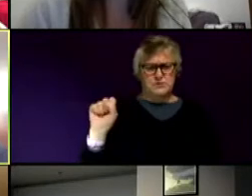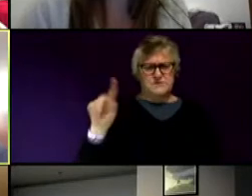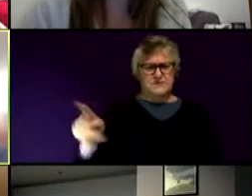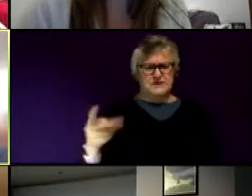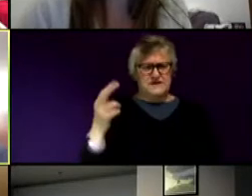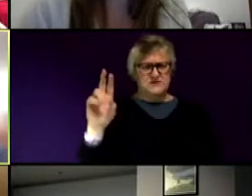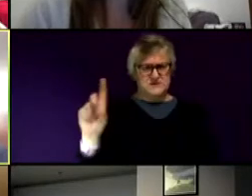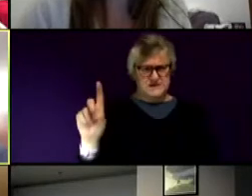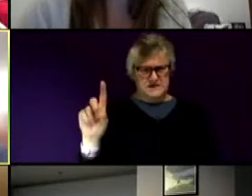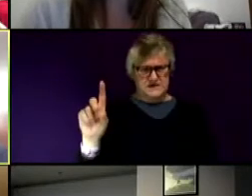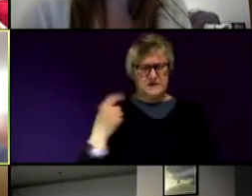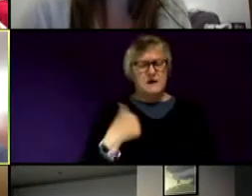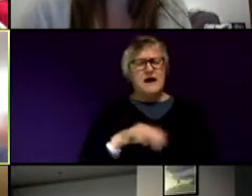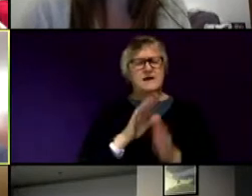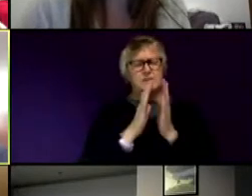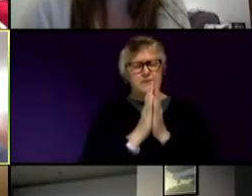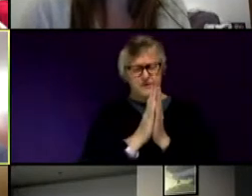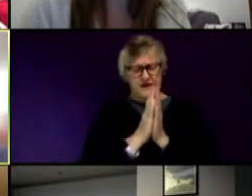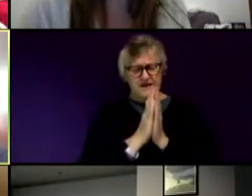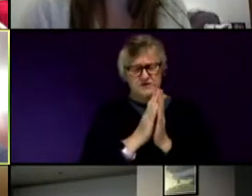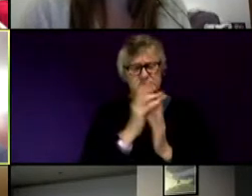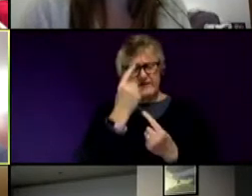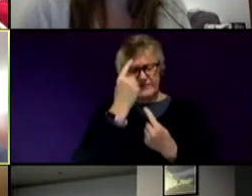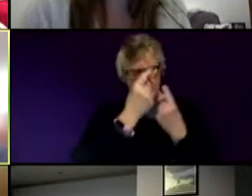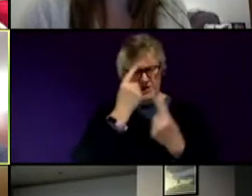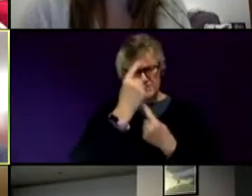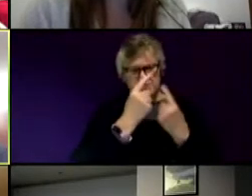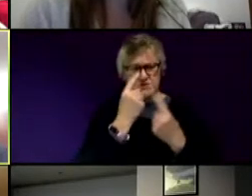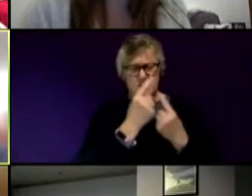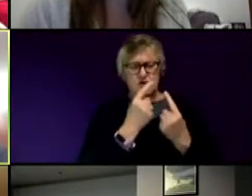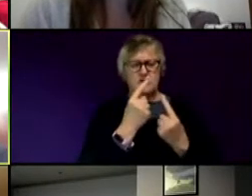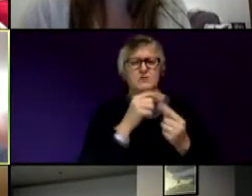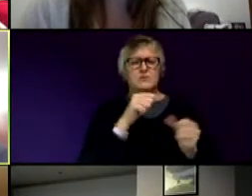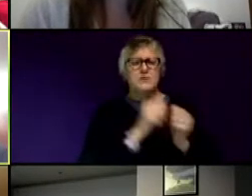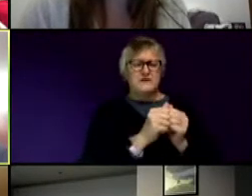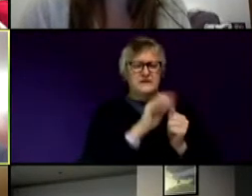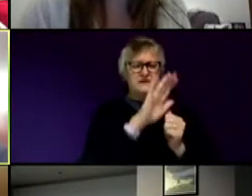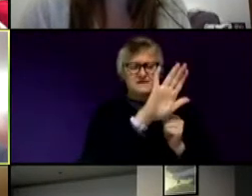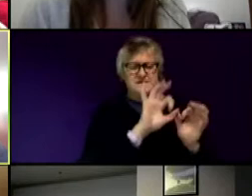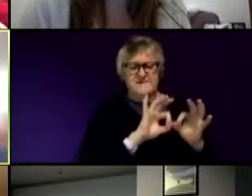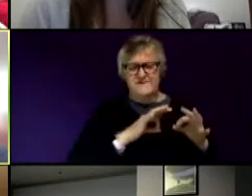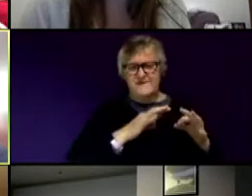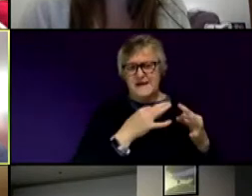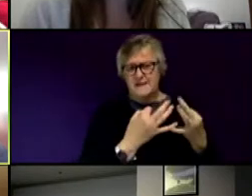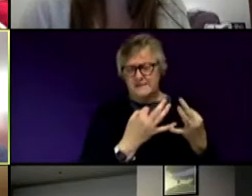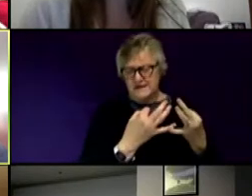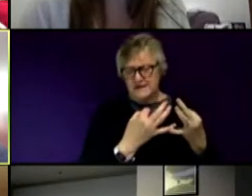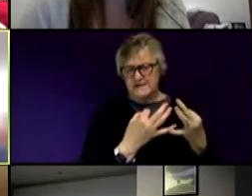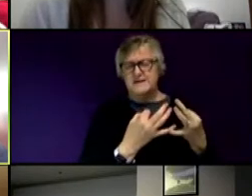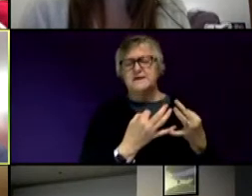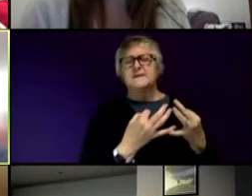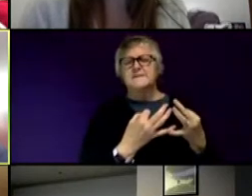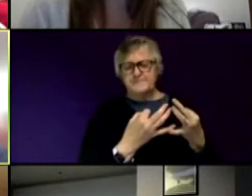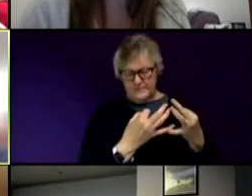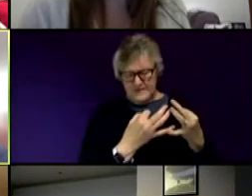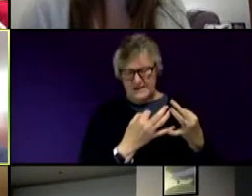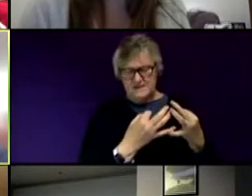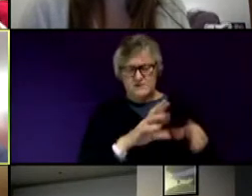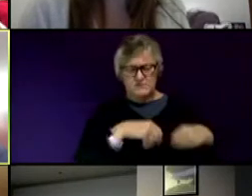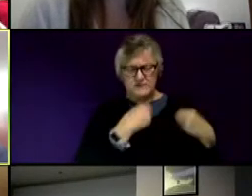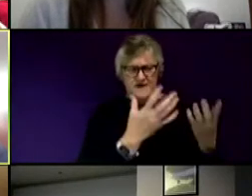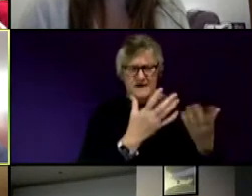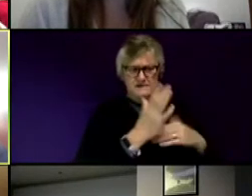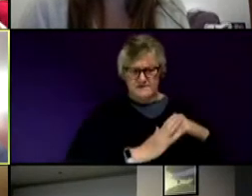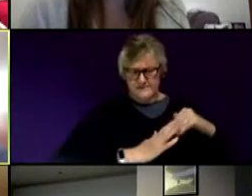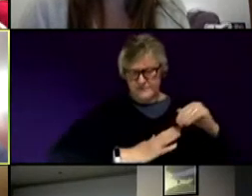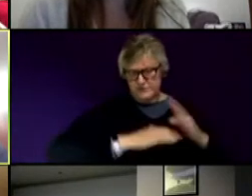the family as they grieve and take comfort with loved ones. As a nationally recognized member of the law enforcement community